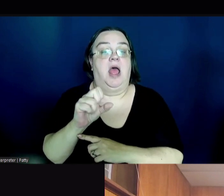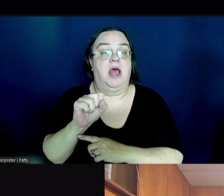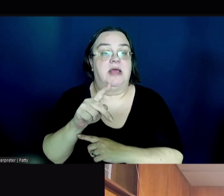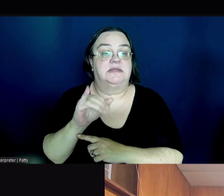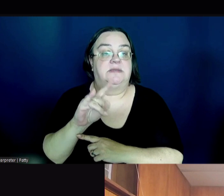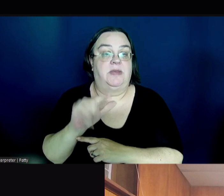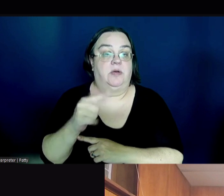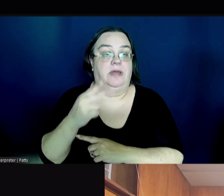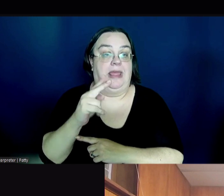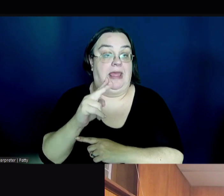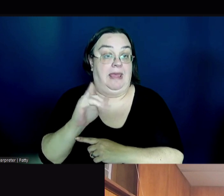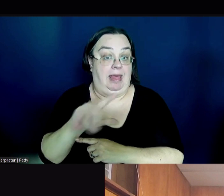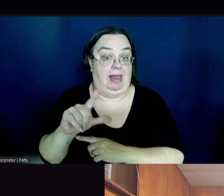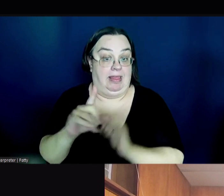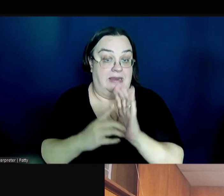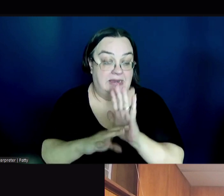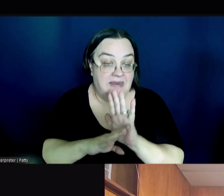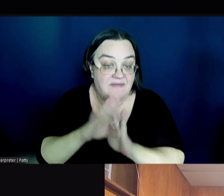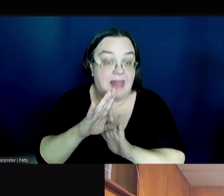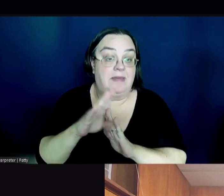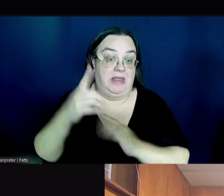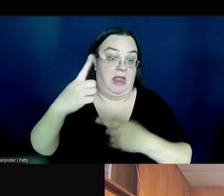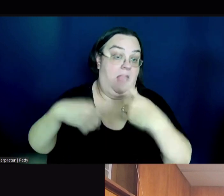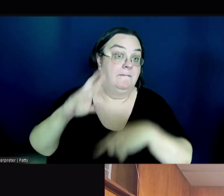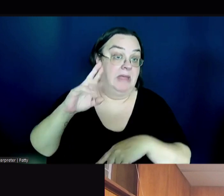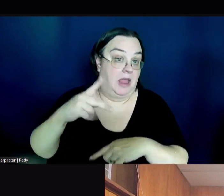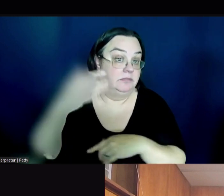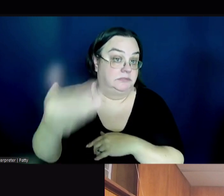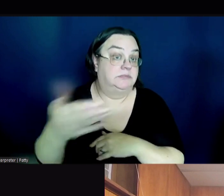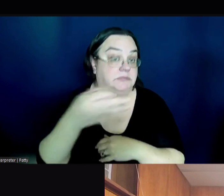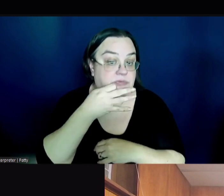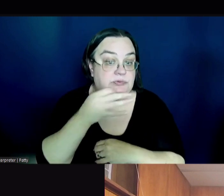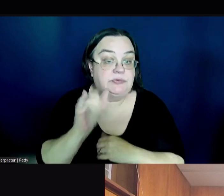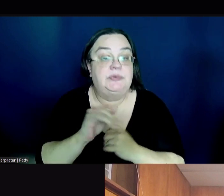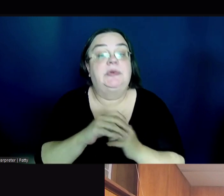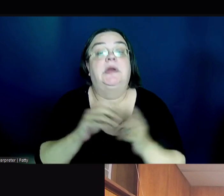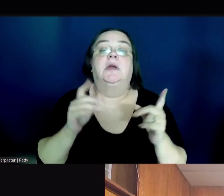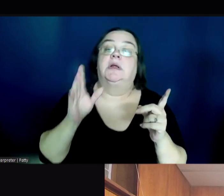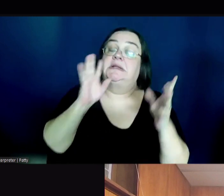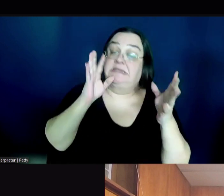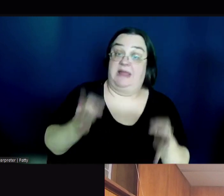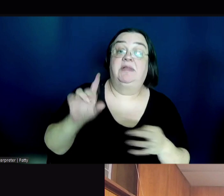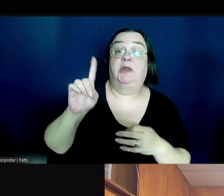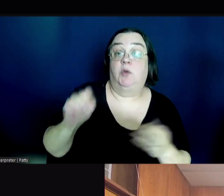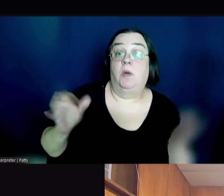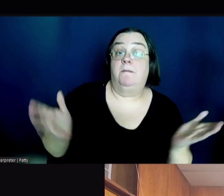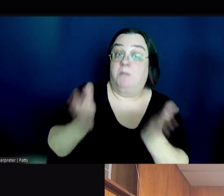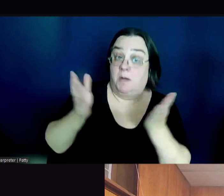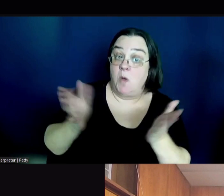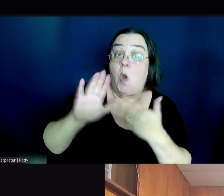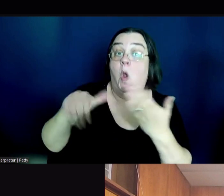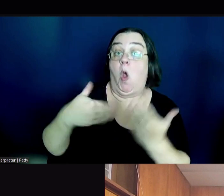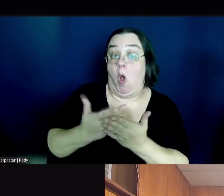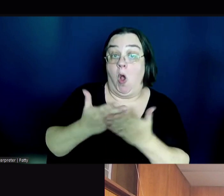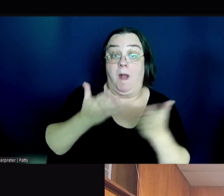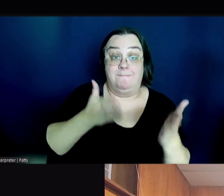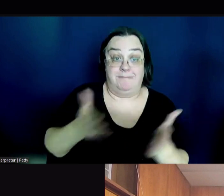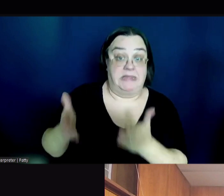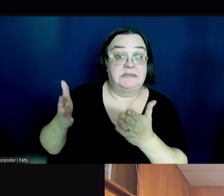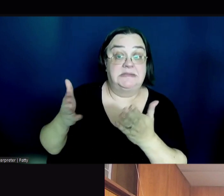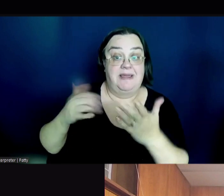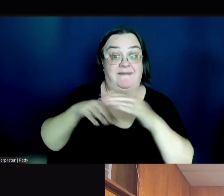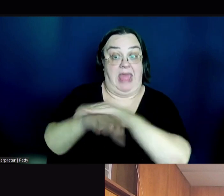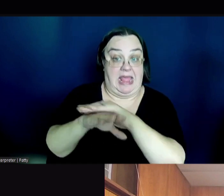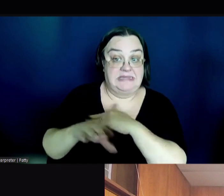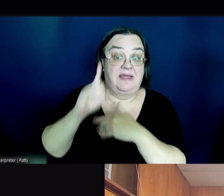front. So We promote all means of access to